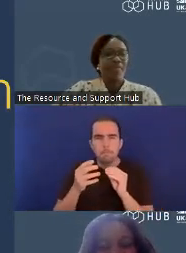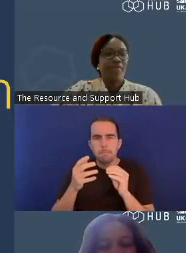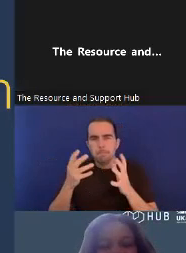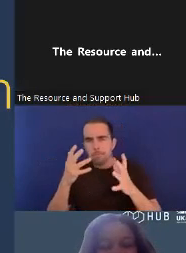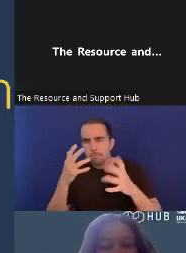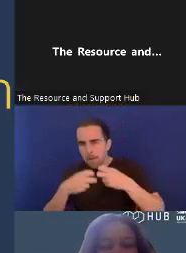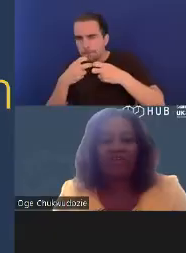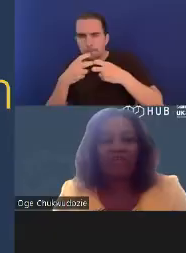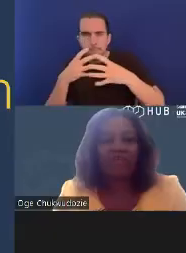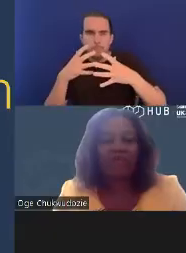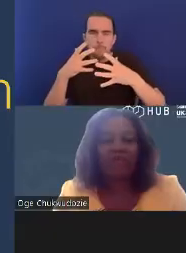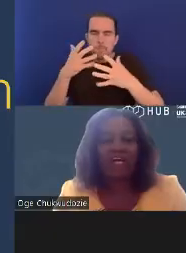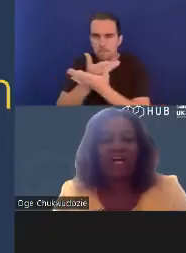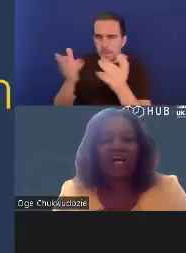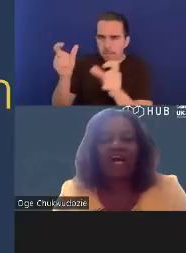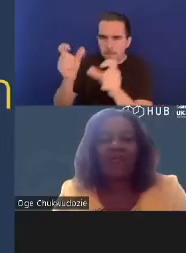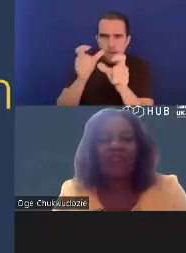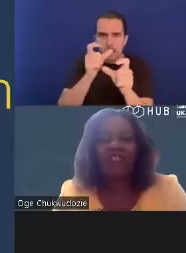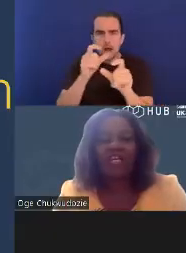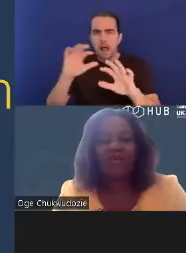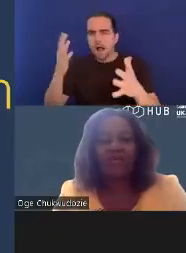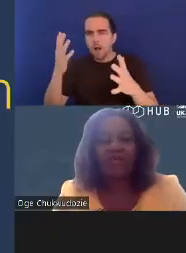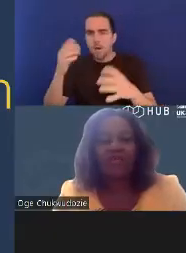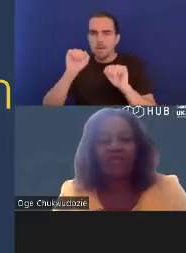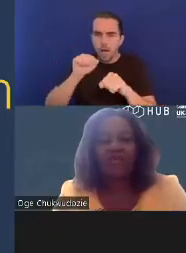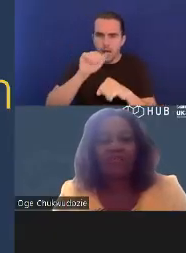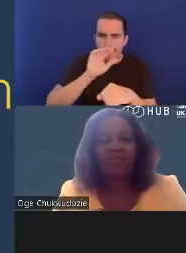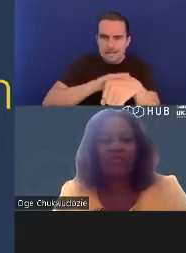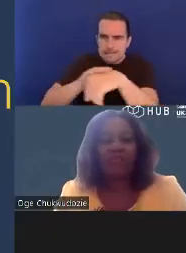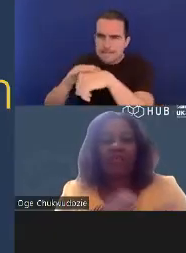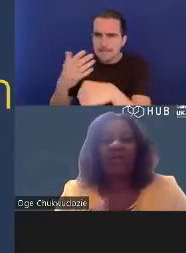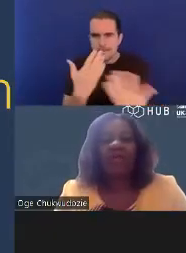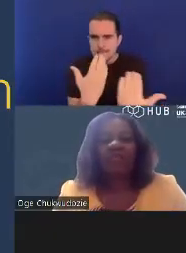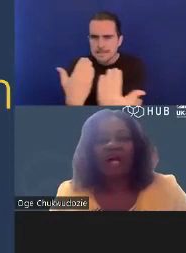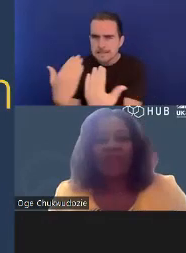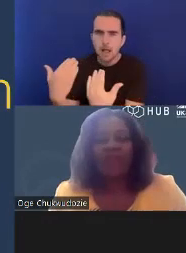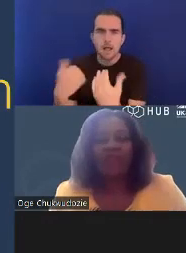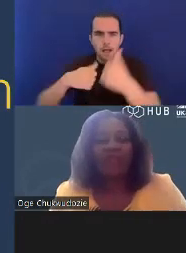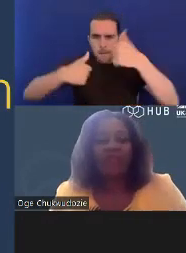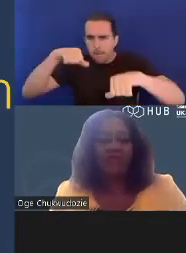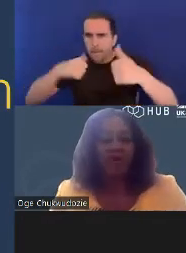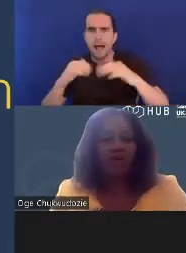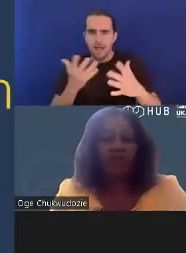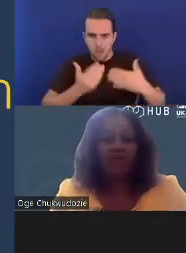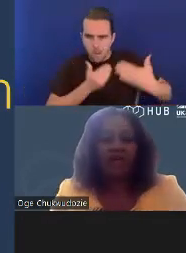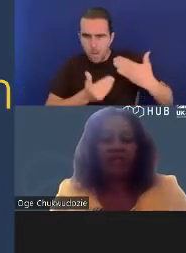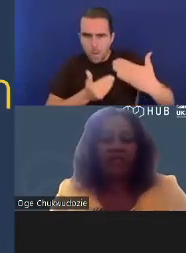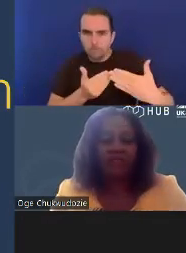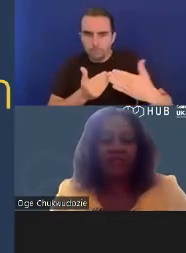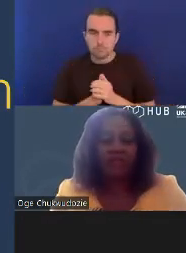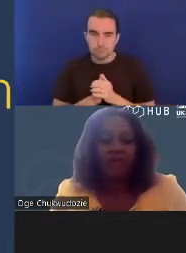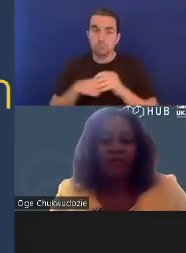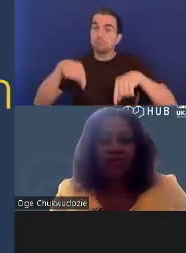webinar, for this section of the webinar, I want to take you to have the overview